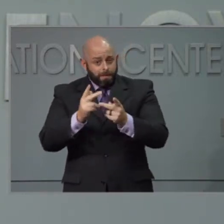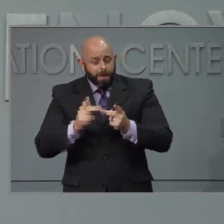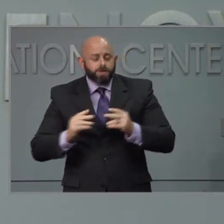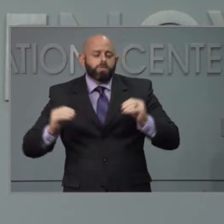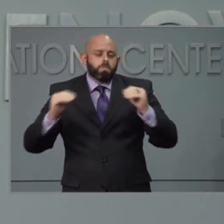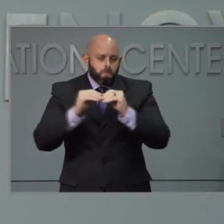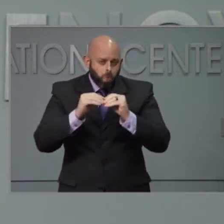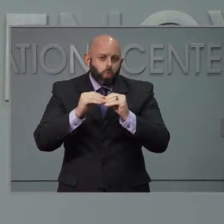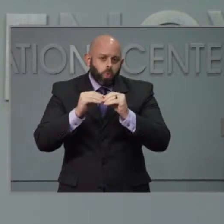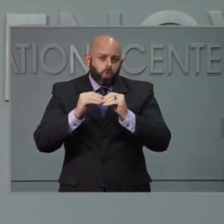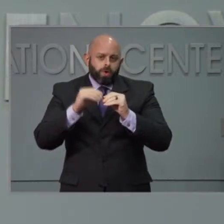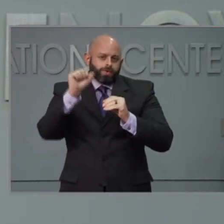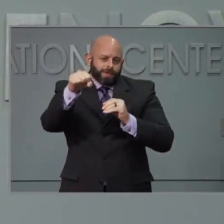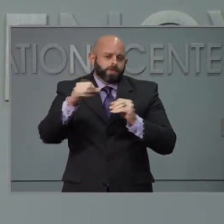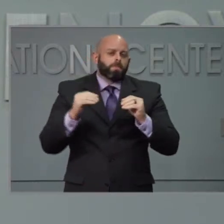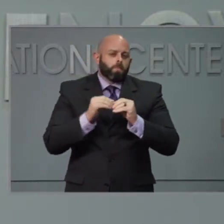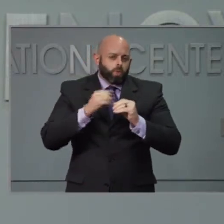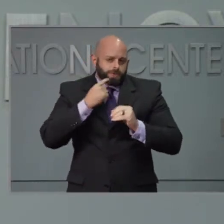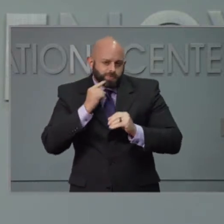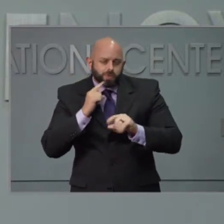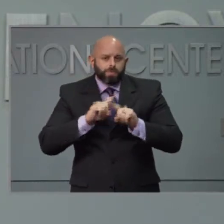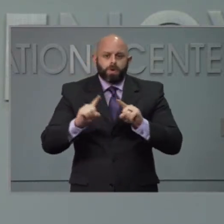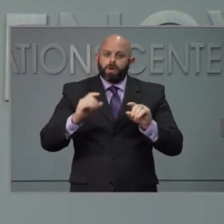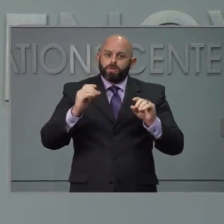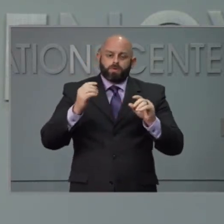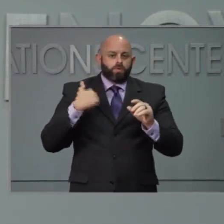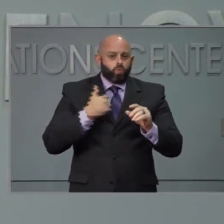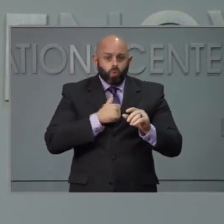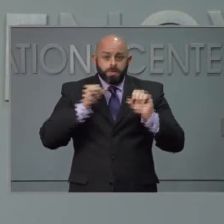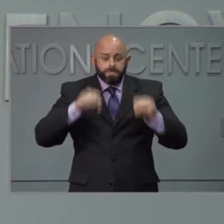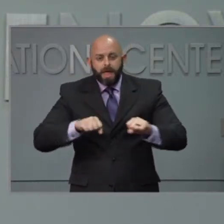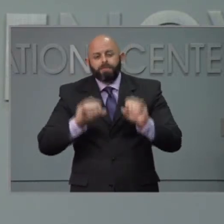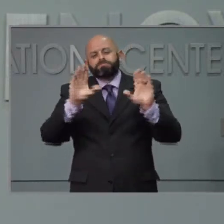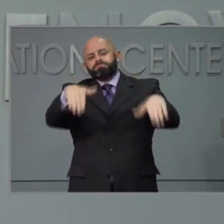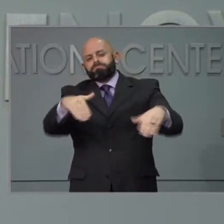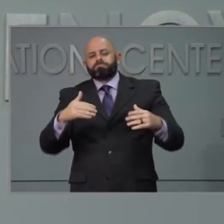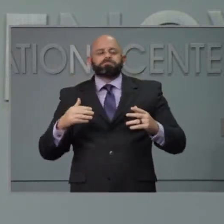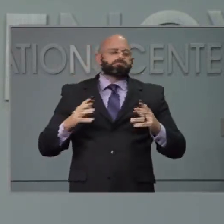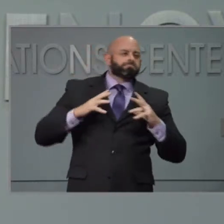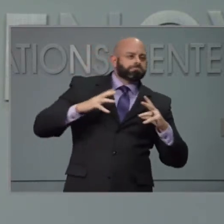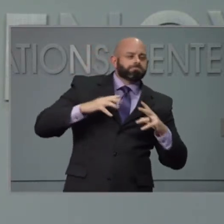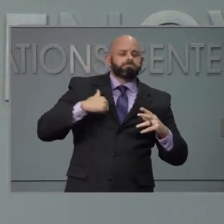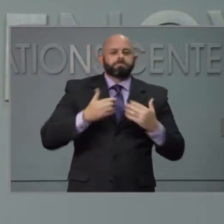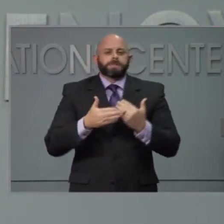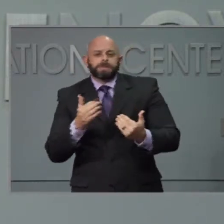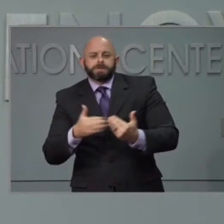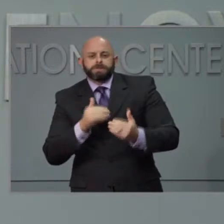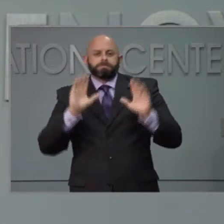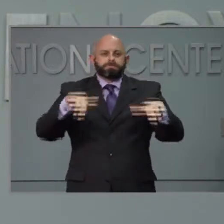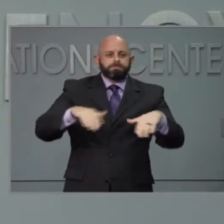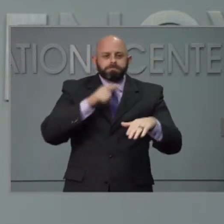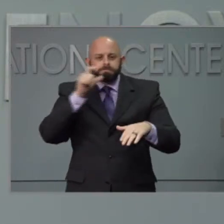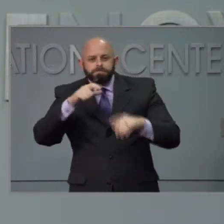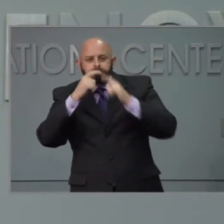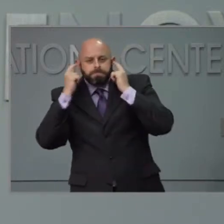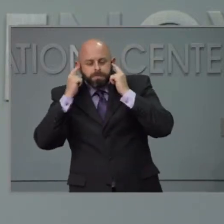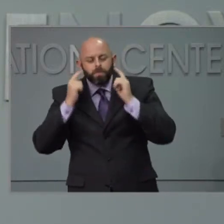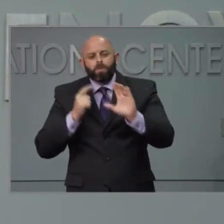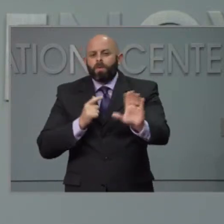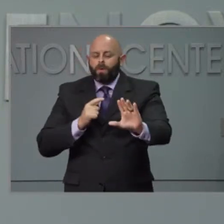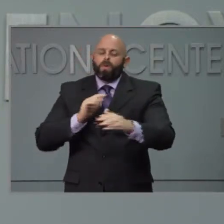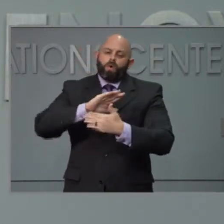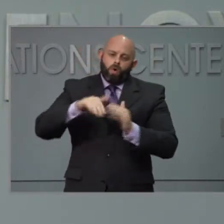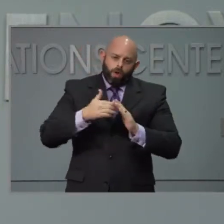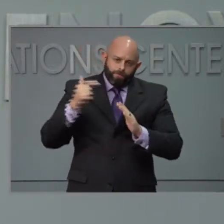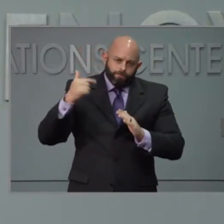one can let down their guard given what we are seeing in our data. But I'd encourage our local leaders in particular to go to our dashboard to